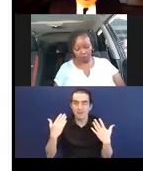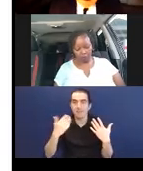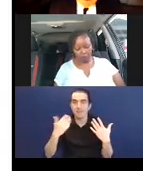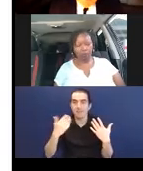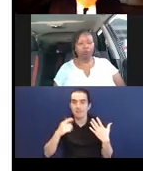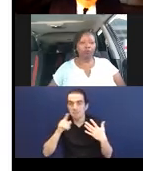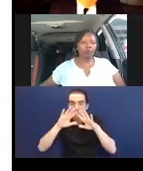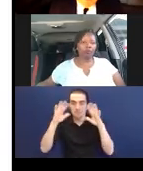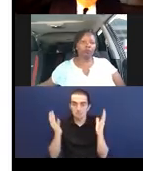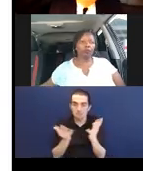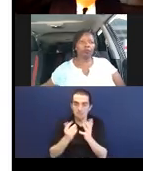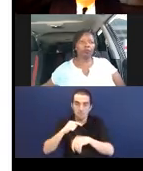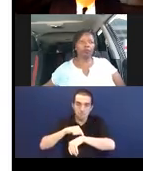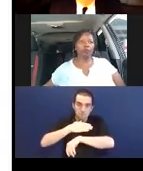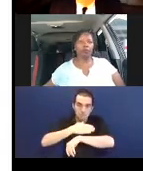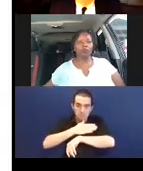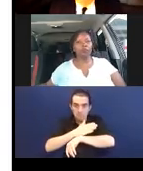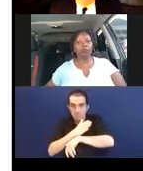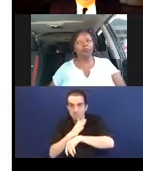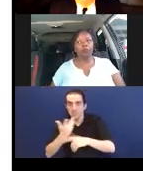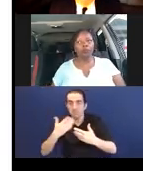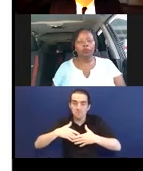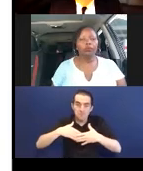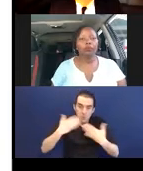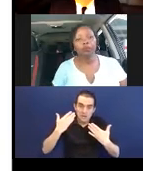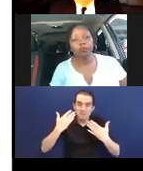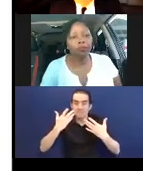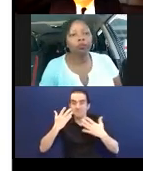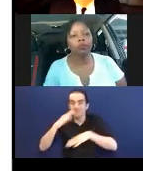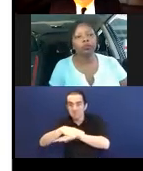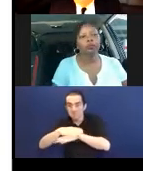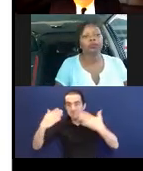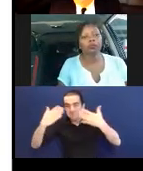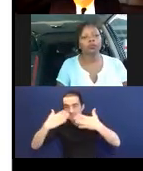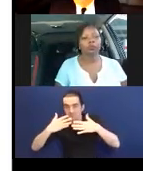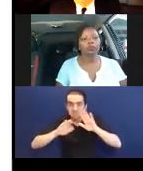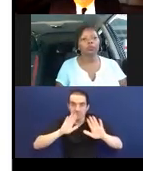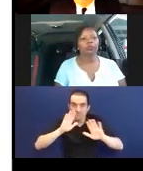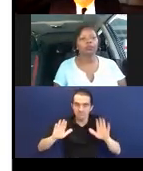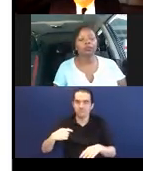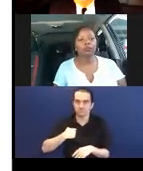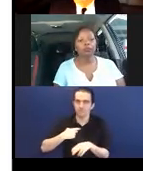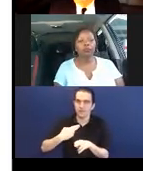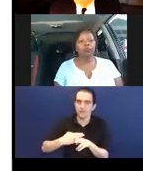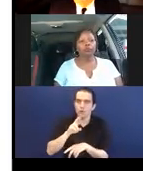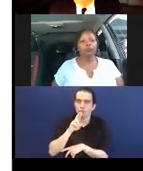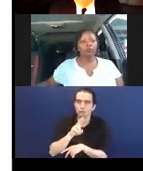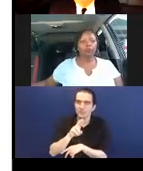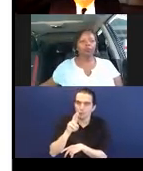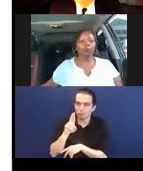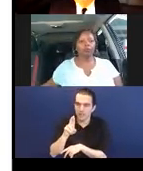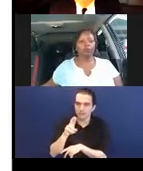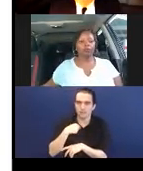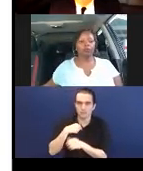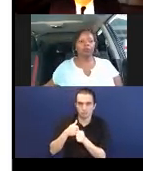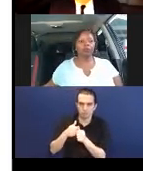General Secretary of the Commonwealth Disabled People's Forum, and numbers are going up quite quickly, so I'm sure there's going to be more of us